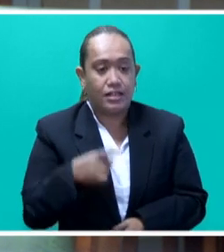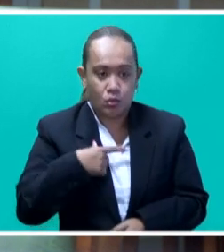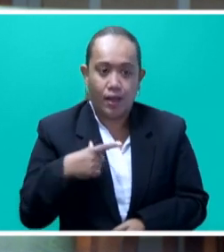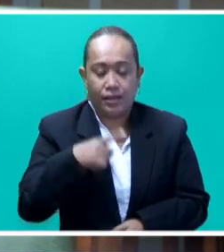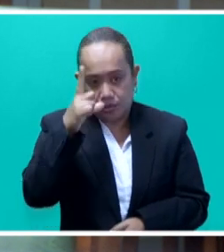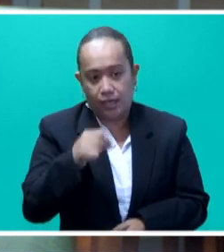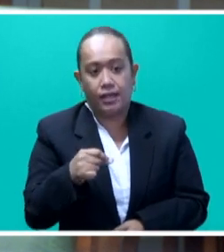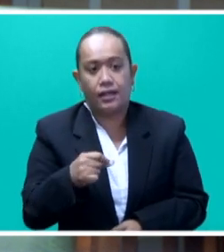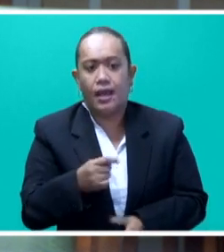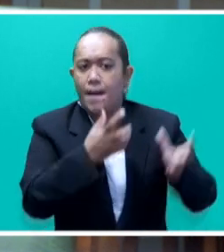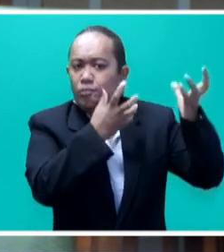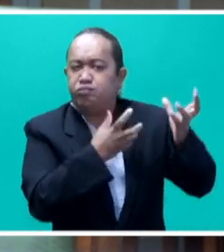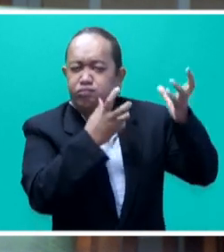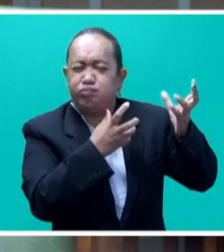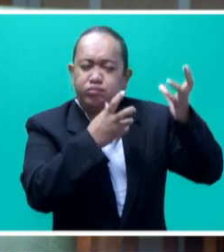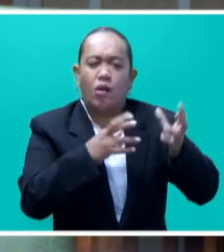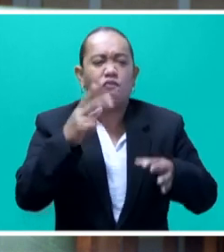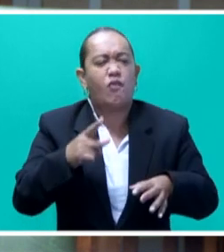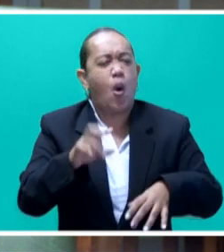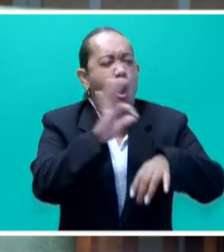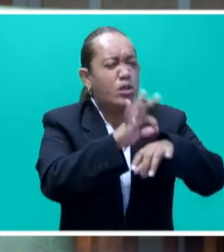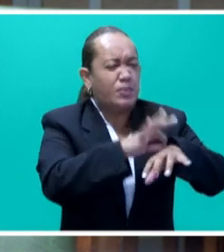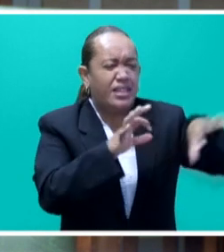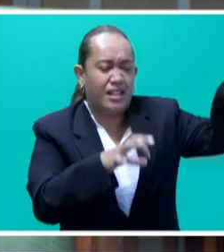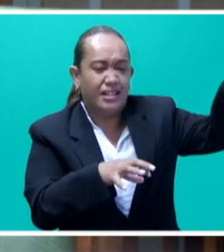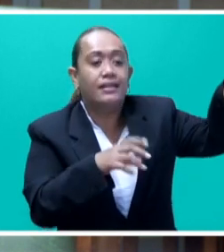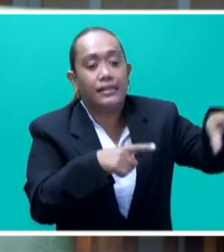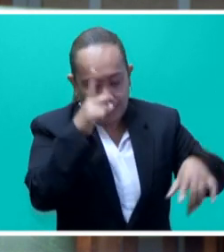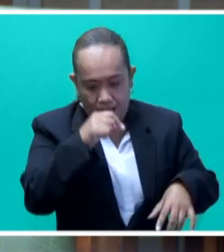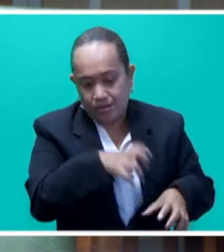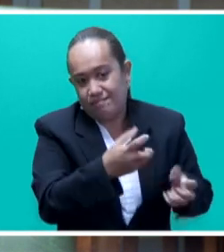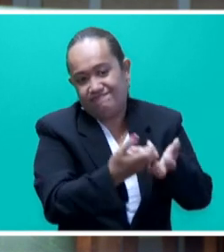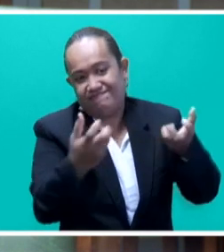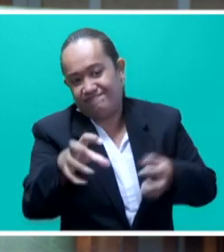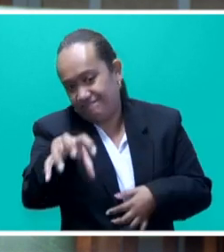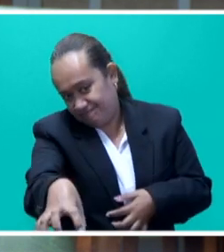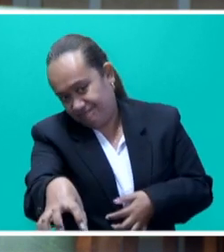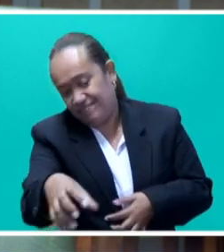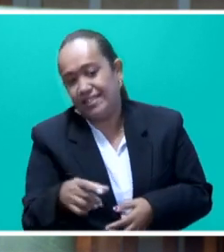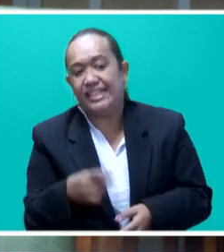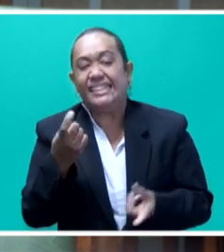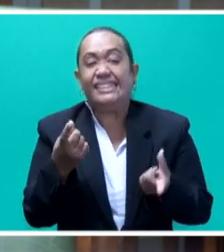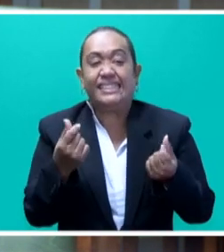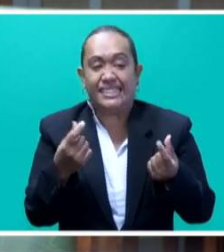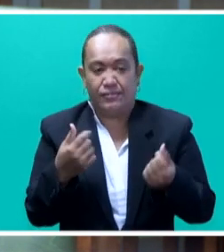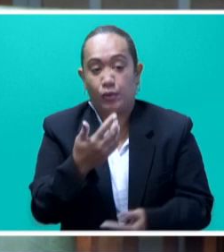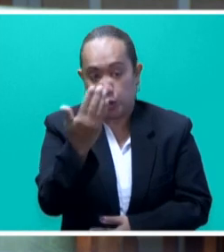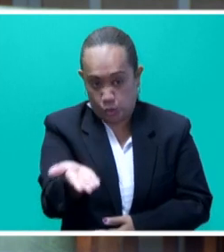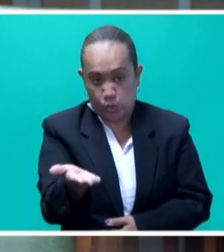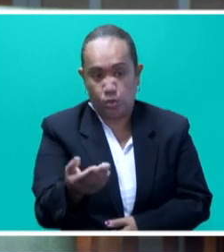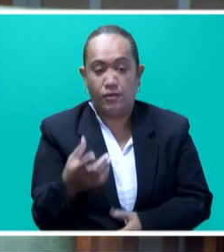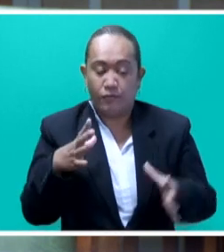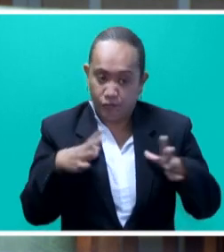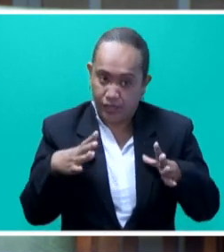health system. And no doubt if it works well together, it can formulate into later on some type of national